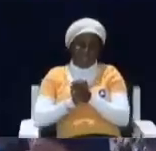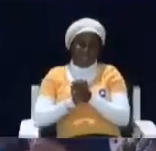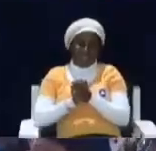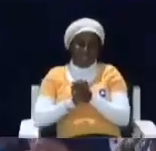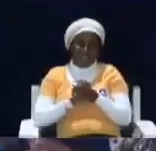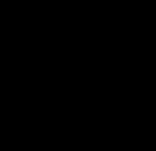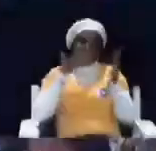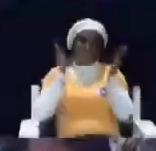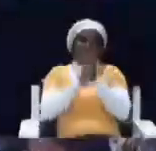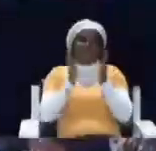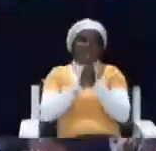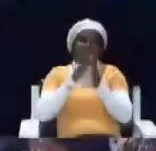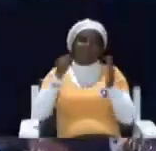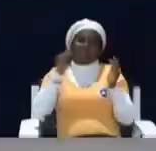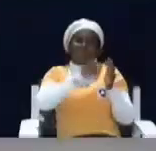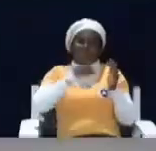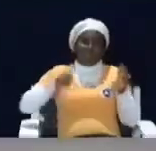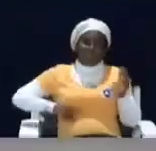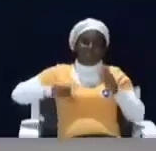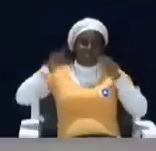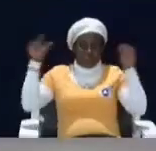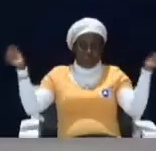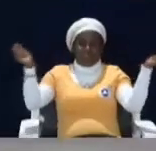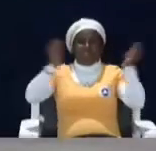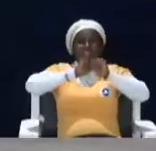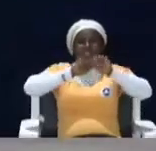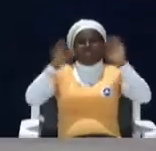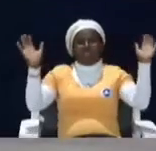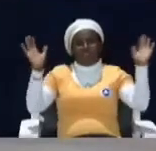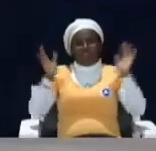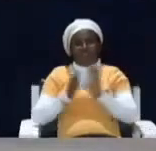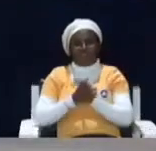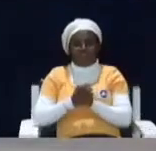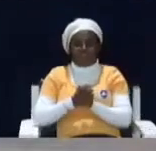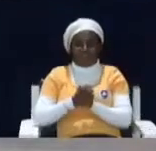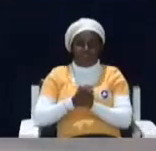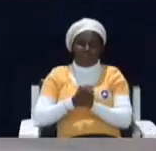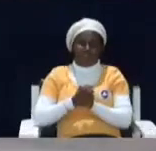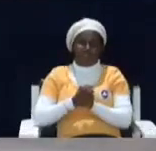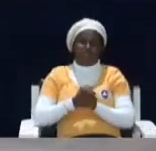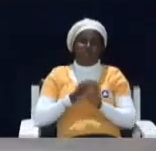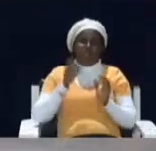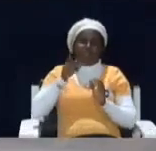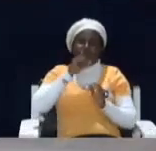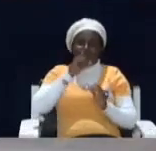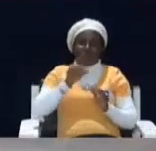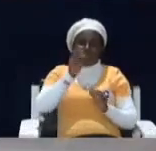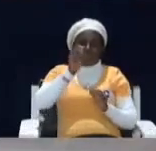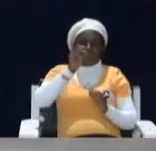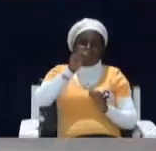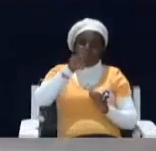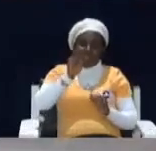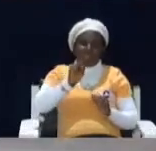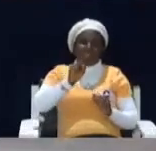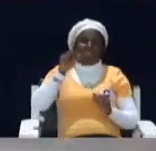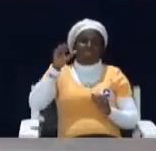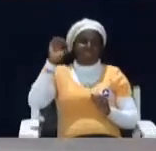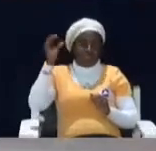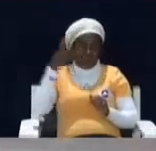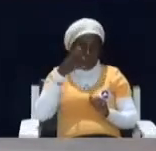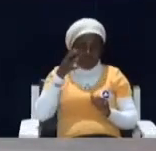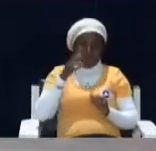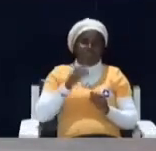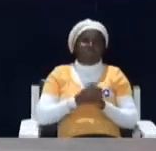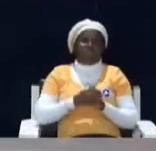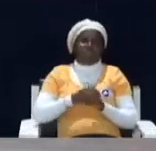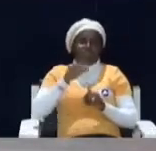Praise the Lord. Praise the living Jesus. I am Mrs. Grace Oriowo. 2019, I